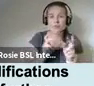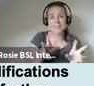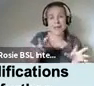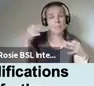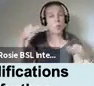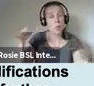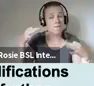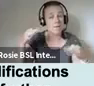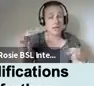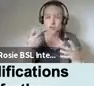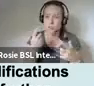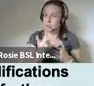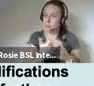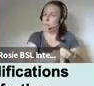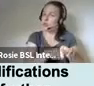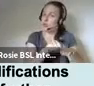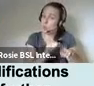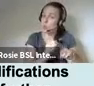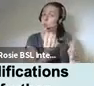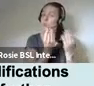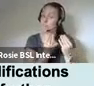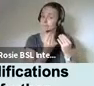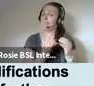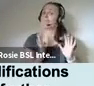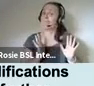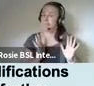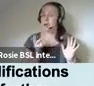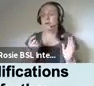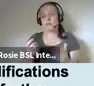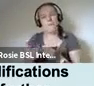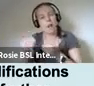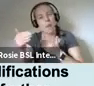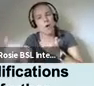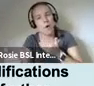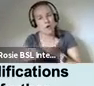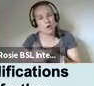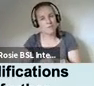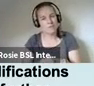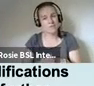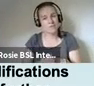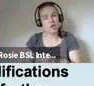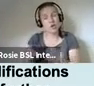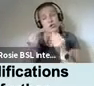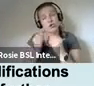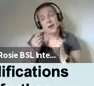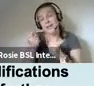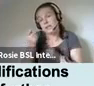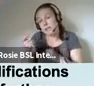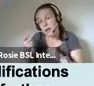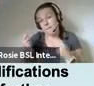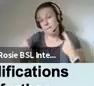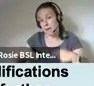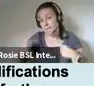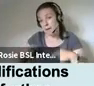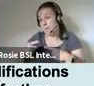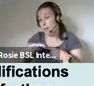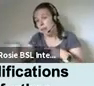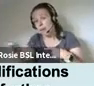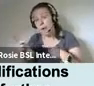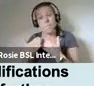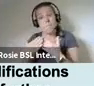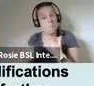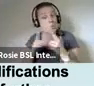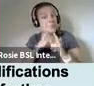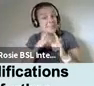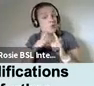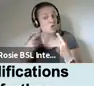training, some very short, some longer, and some trainings are available for a majority of teachers in the country or